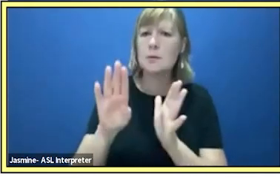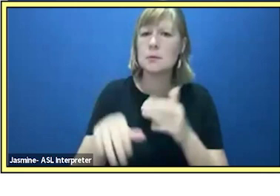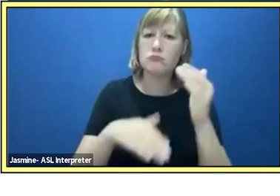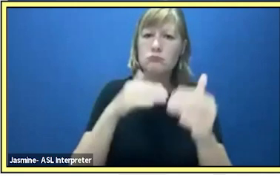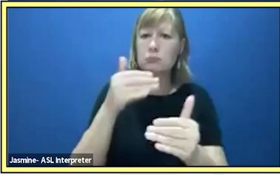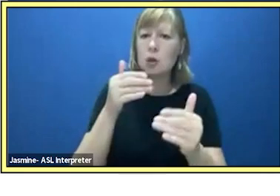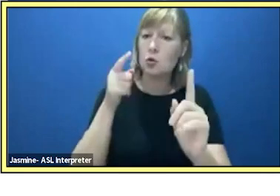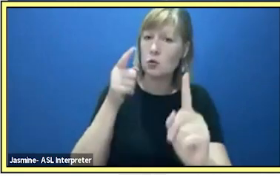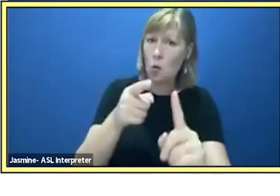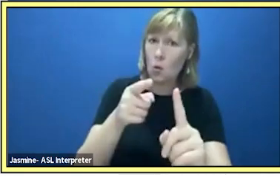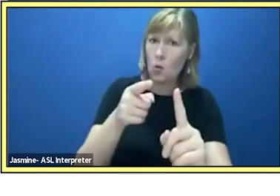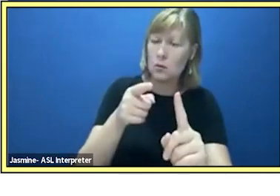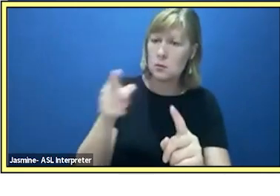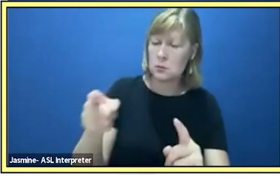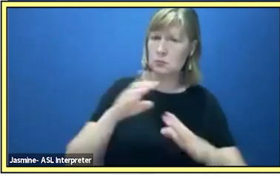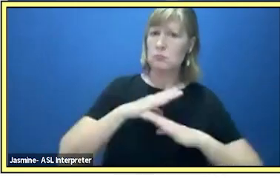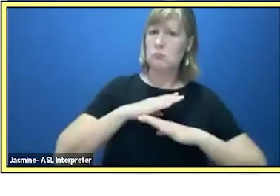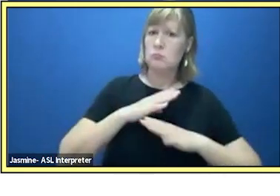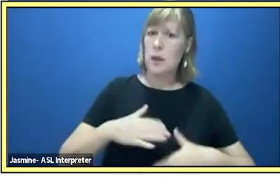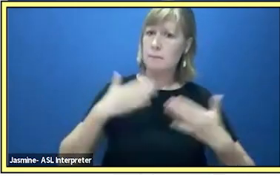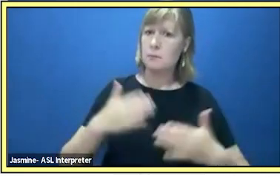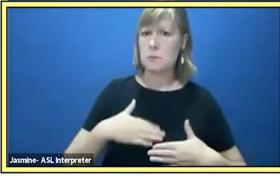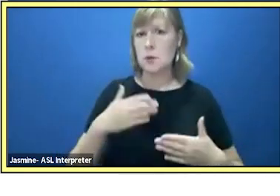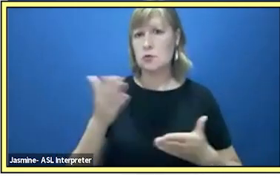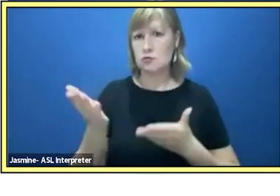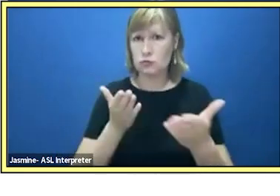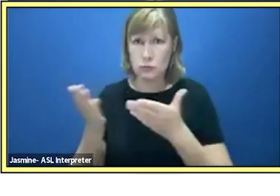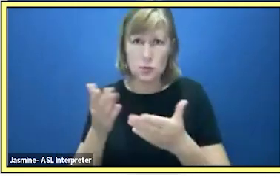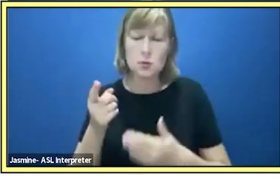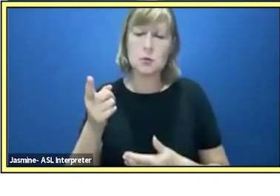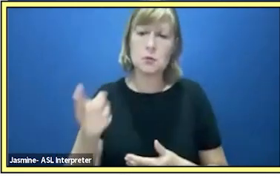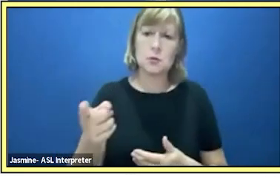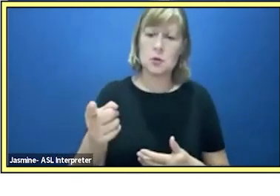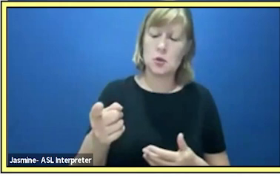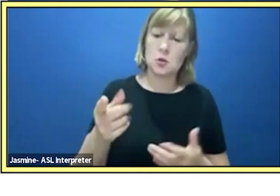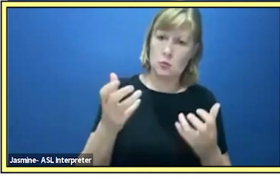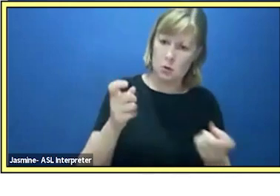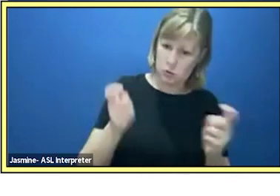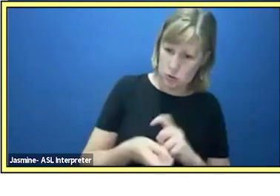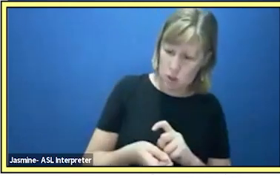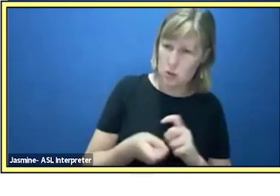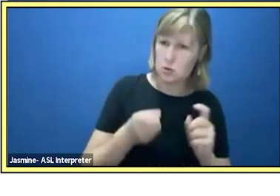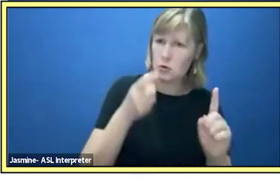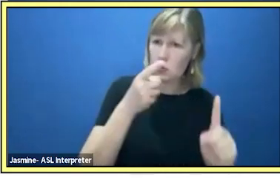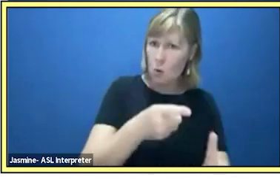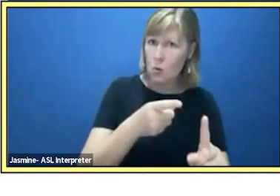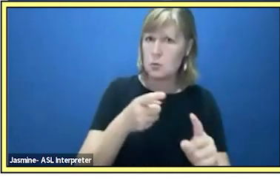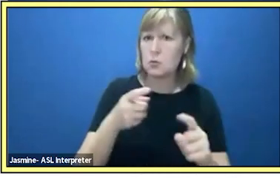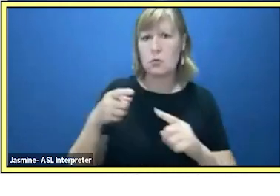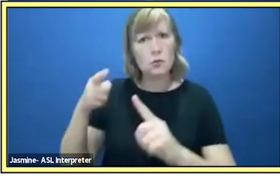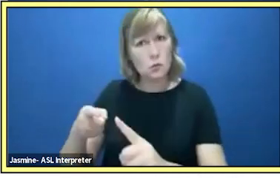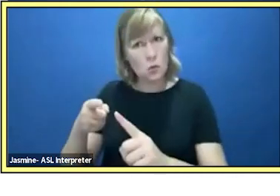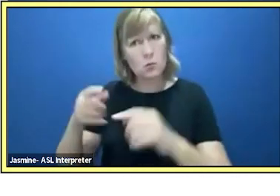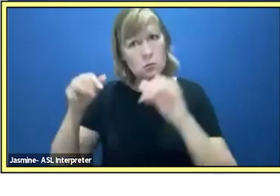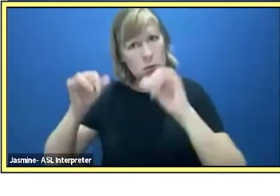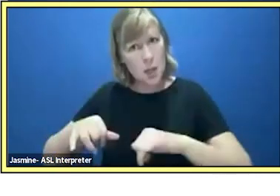goals are still what you want them to be, and that you're happy and satisfied with the services you're getting. And if there are changes that you need or